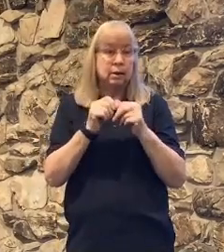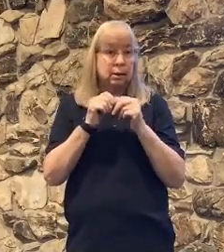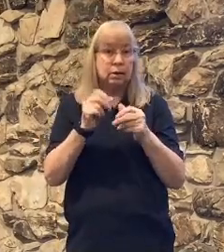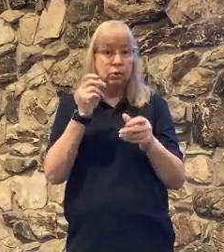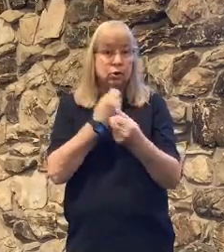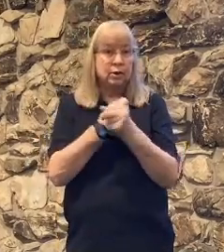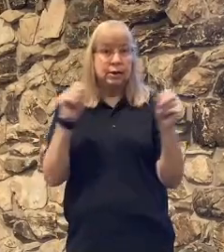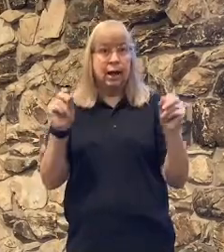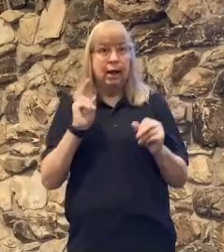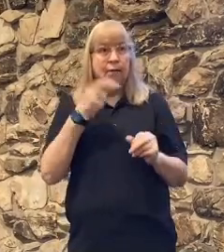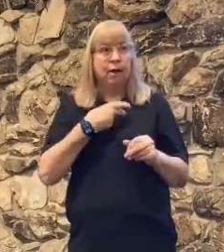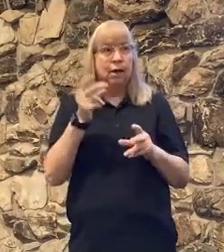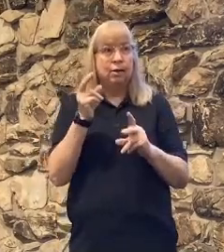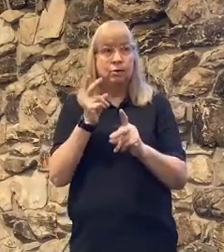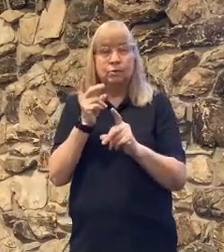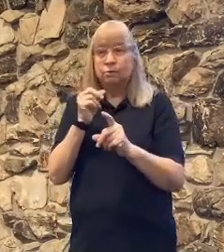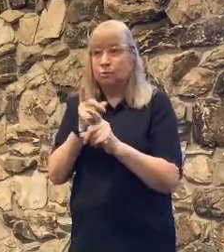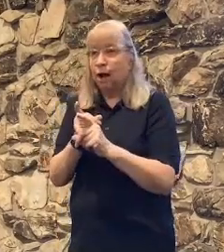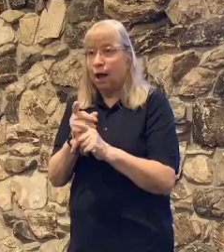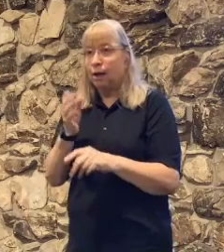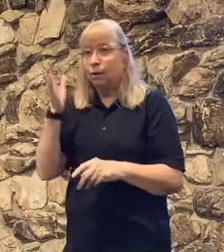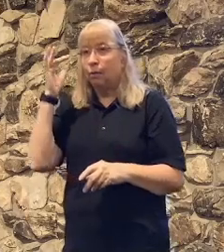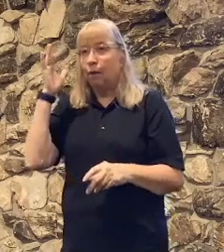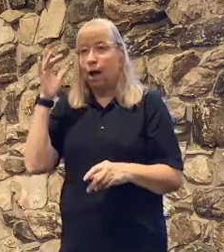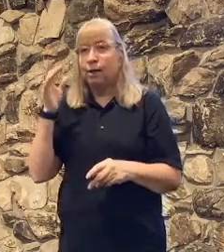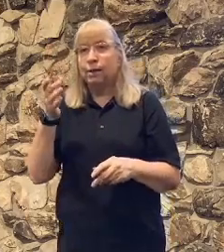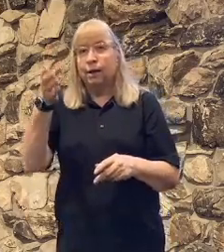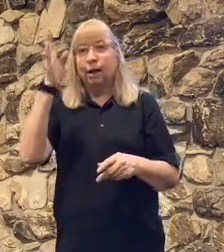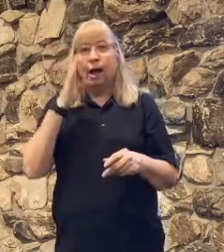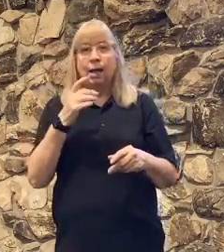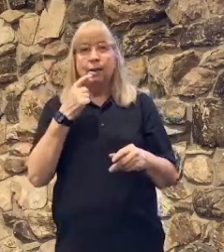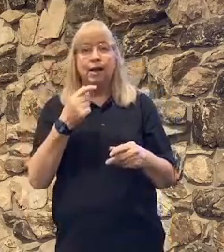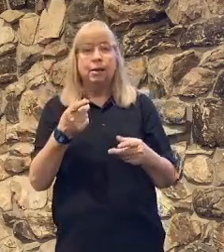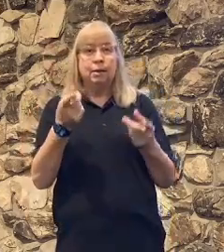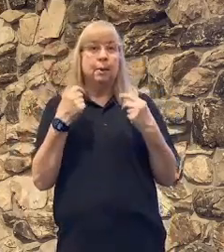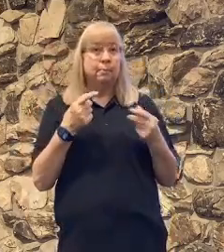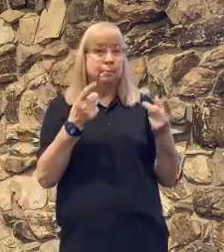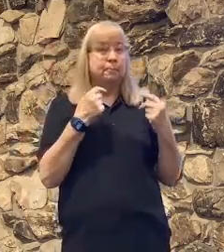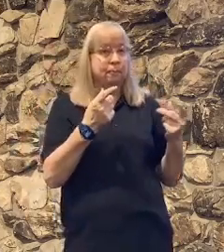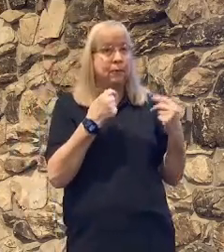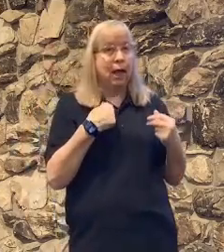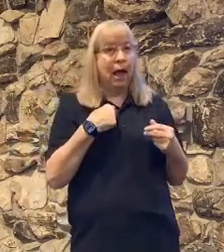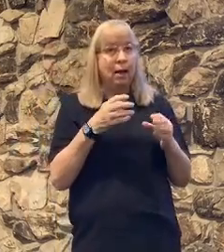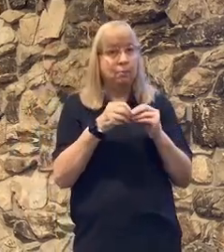Right? Why else would God keep saying, come back, I got more to tell you?